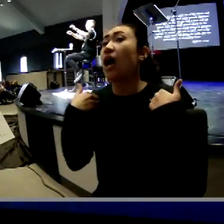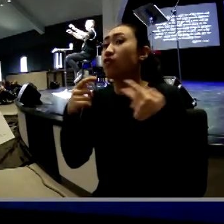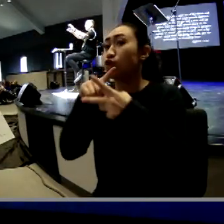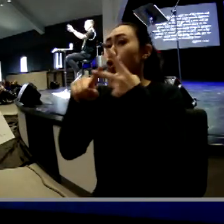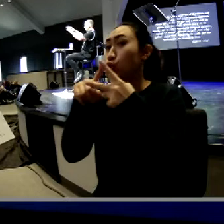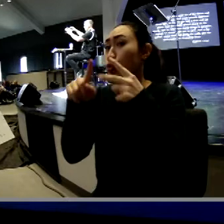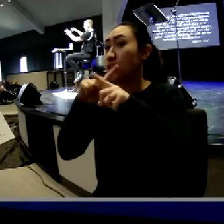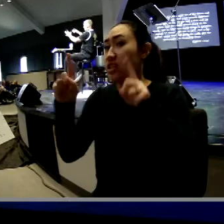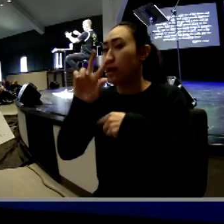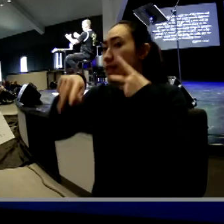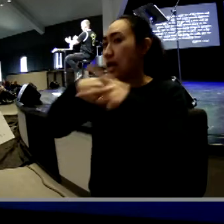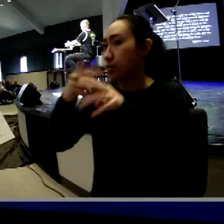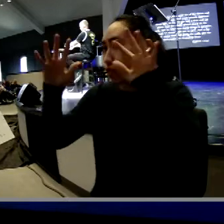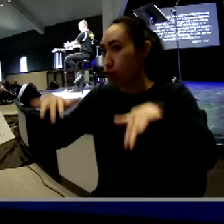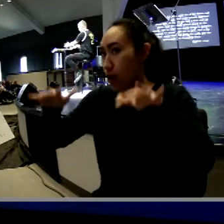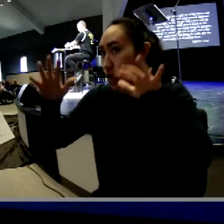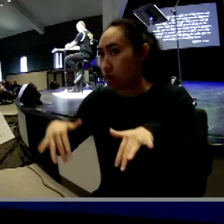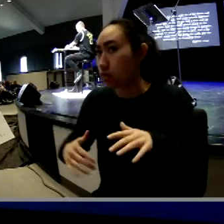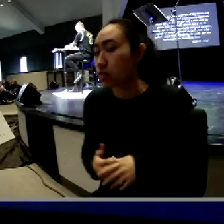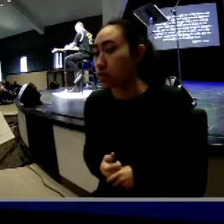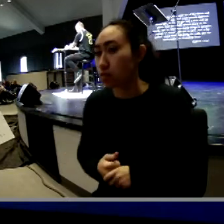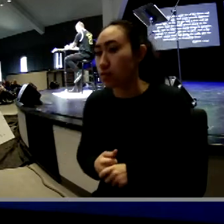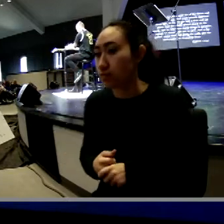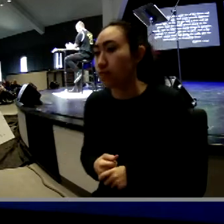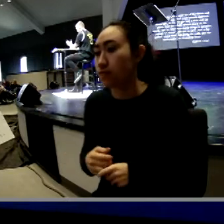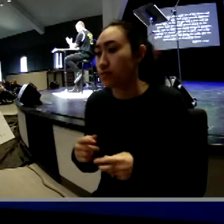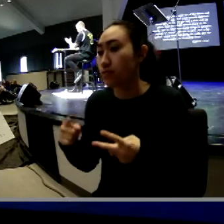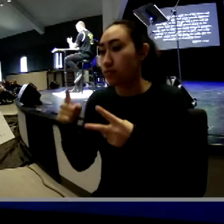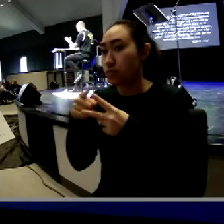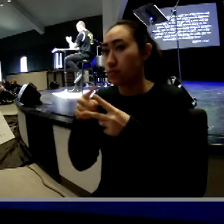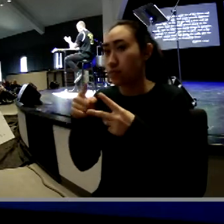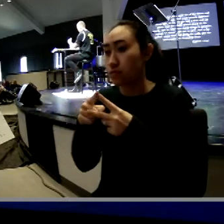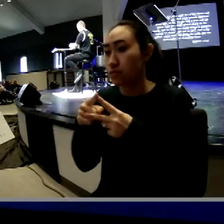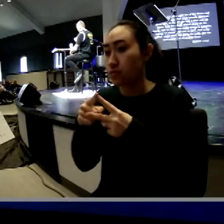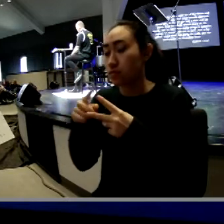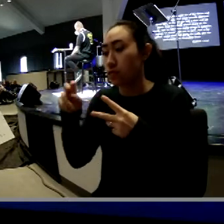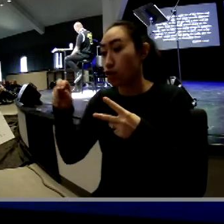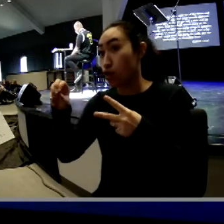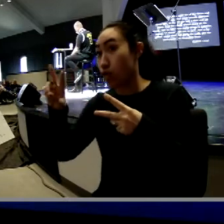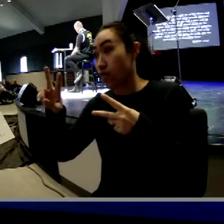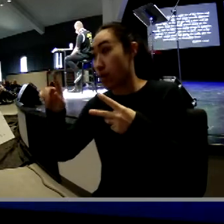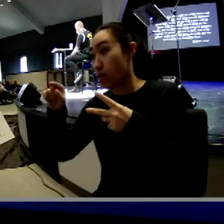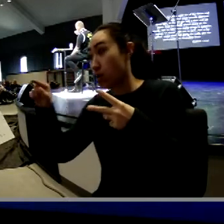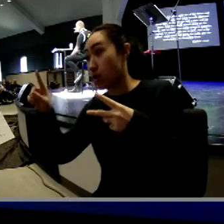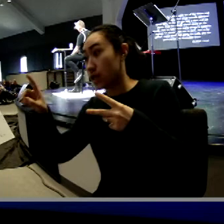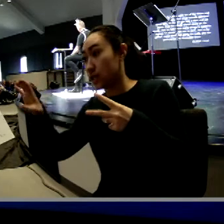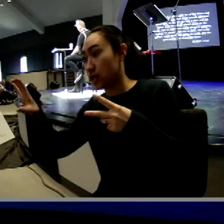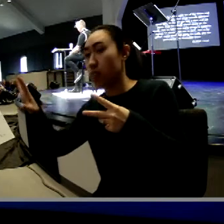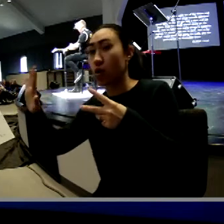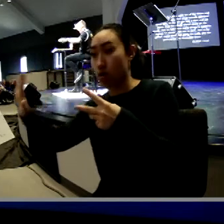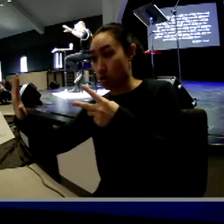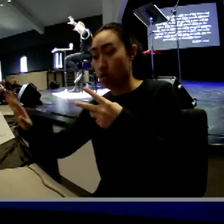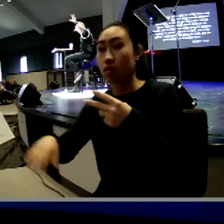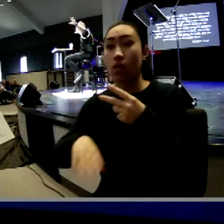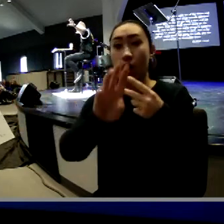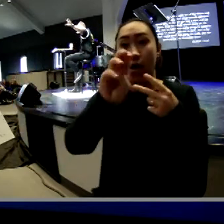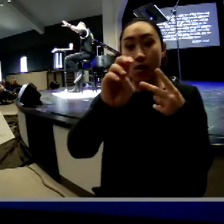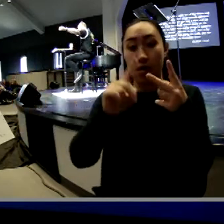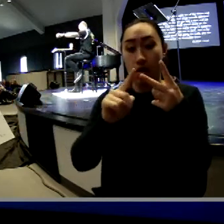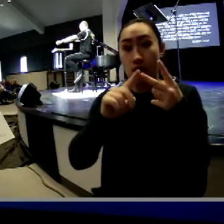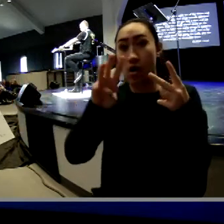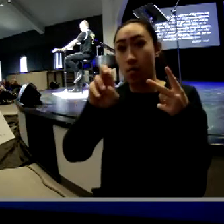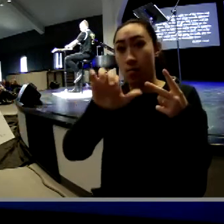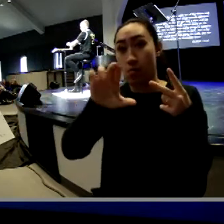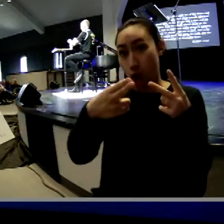happened where Jesus is giving this, and that's in November, December, and then like in March and April. So there's a former rain and a latter